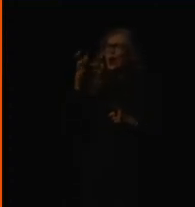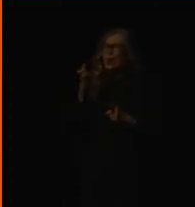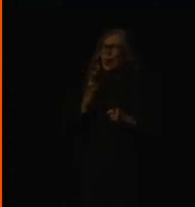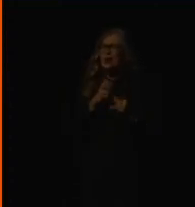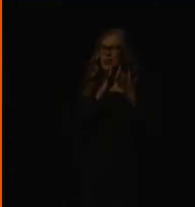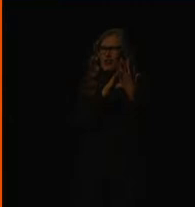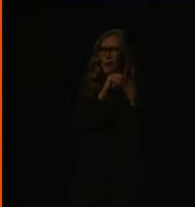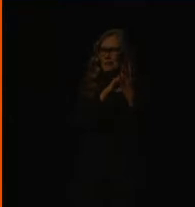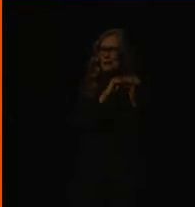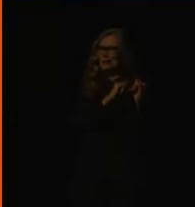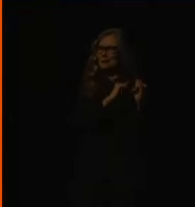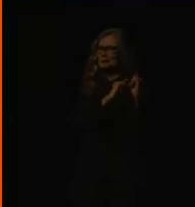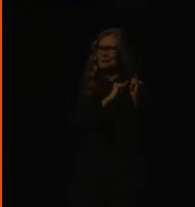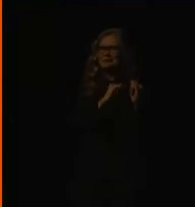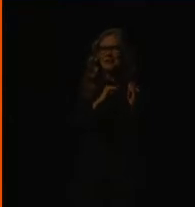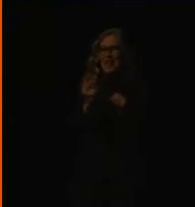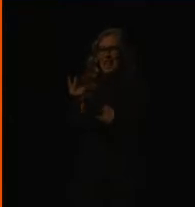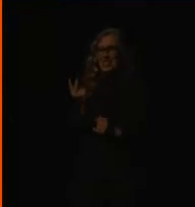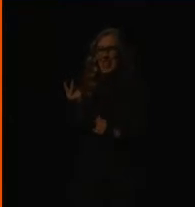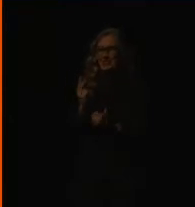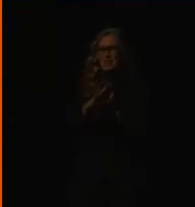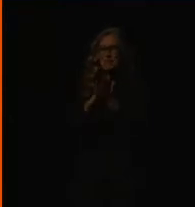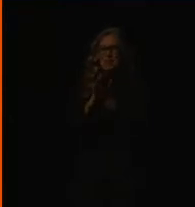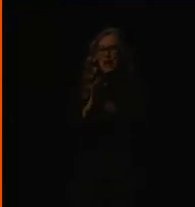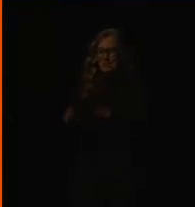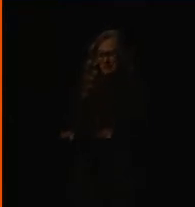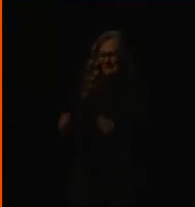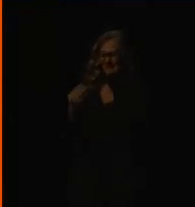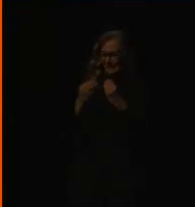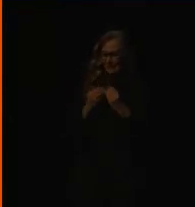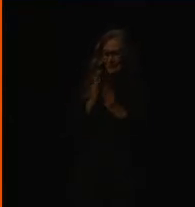The two of them have become the greatest motivators in my work.